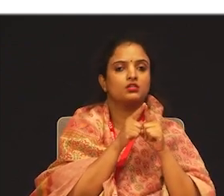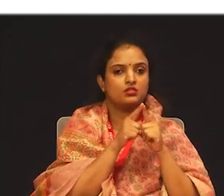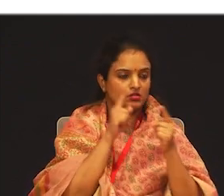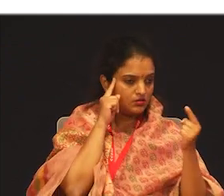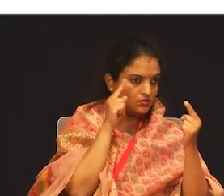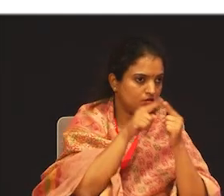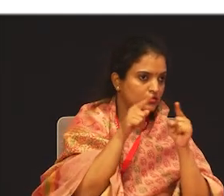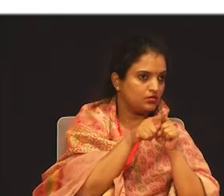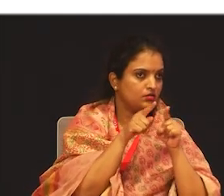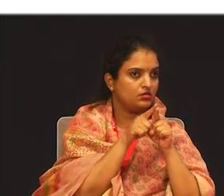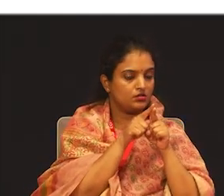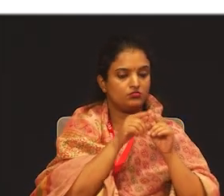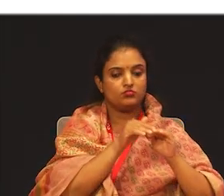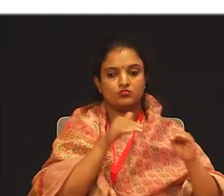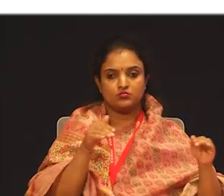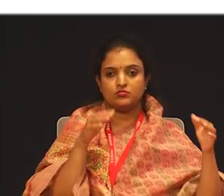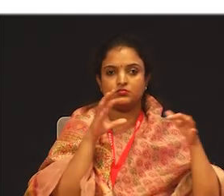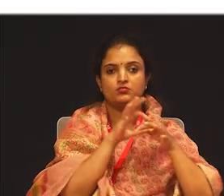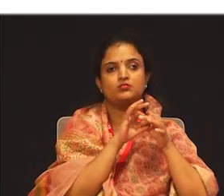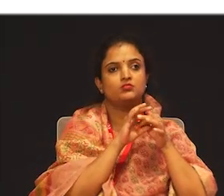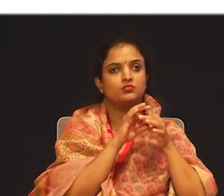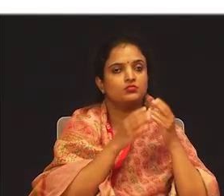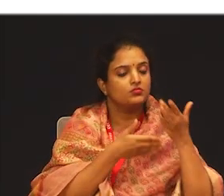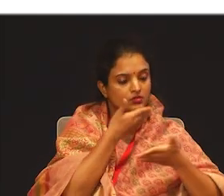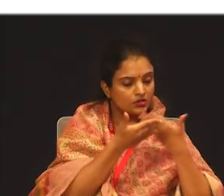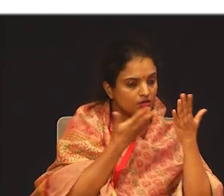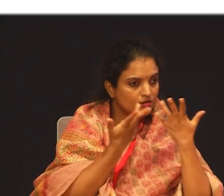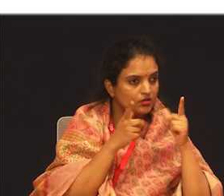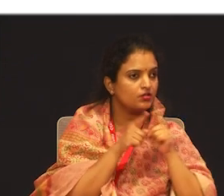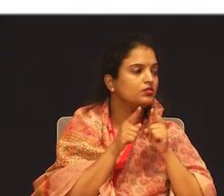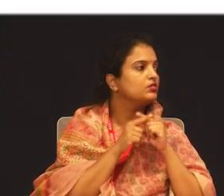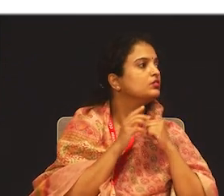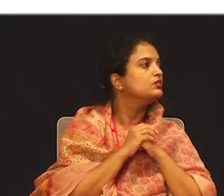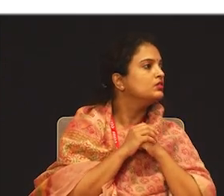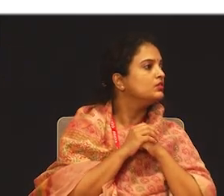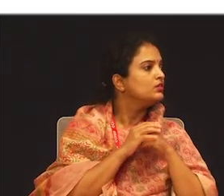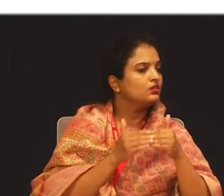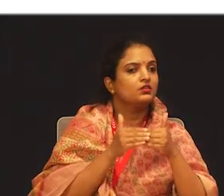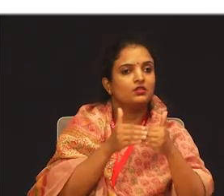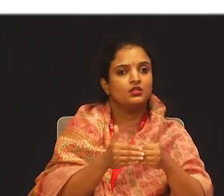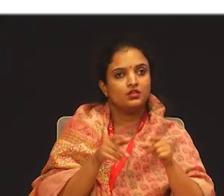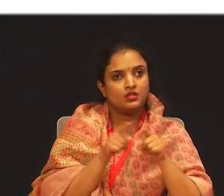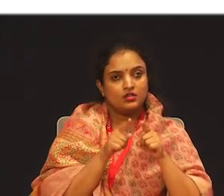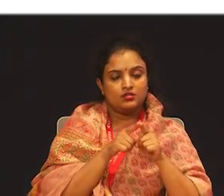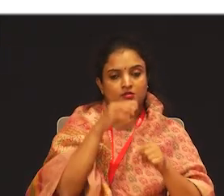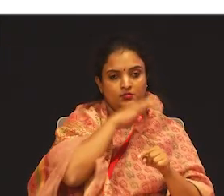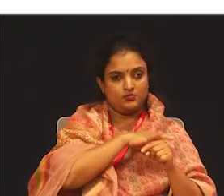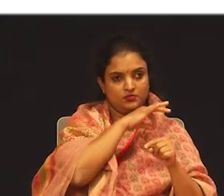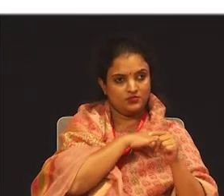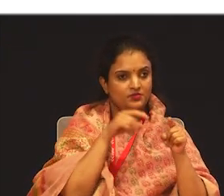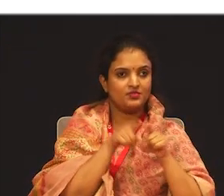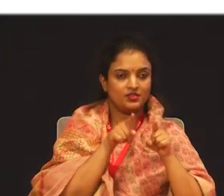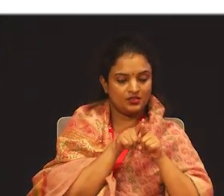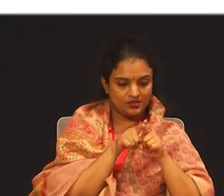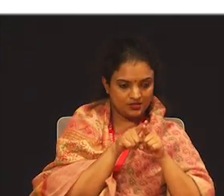and provisions given to the child under Samagra Shiksha scheme? Then, how beneficial this was